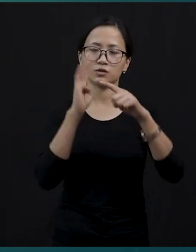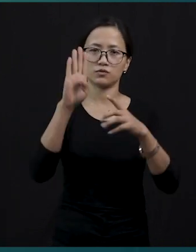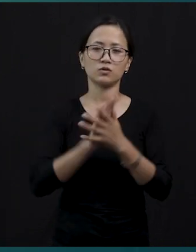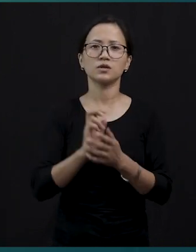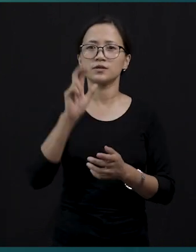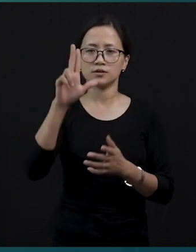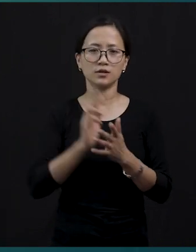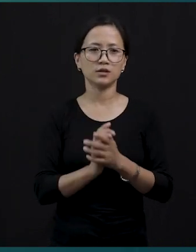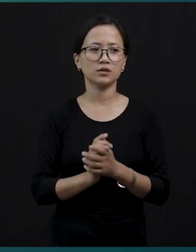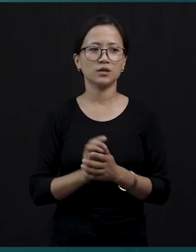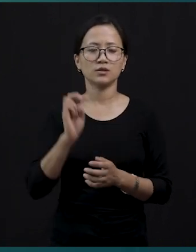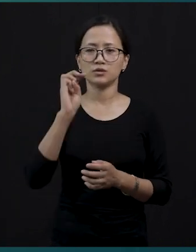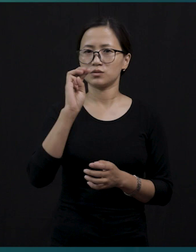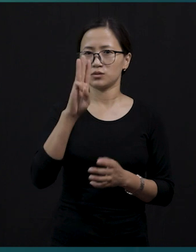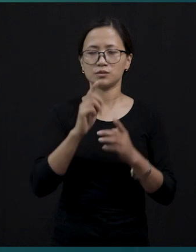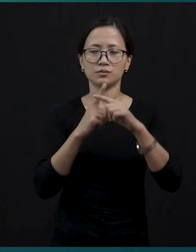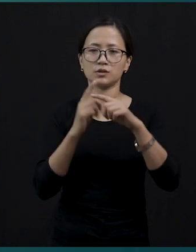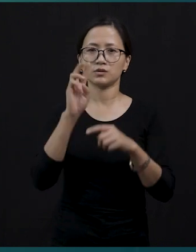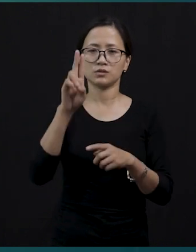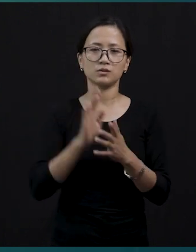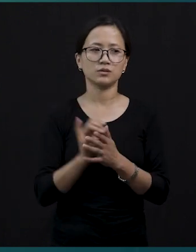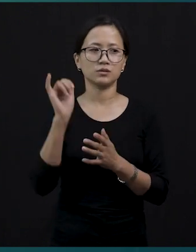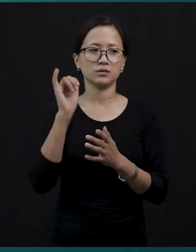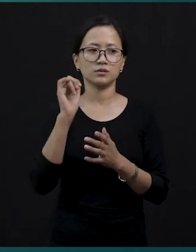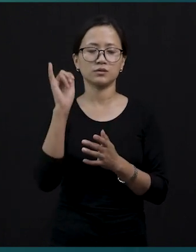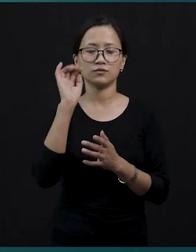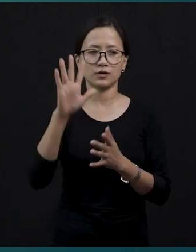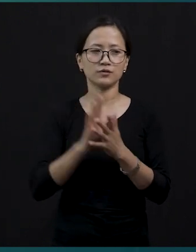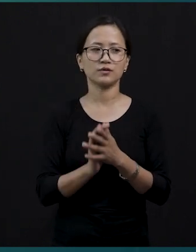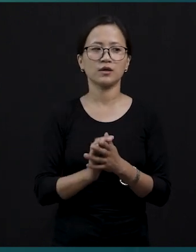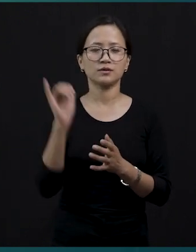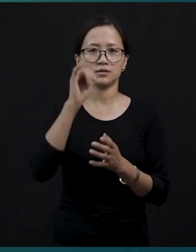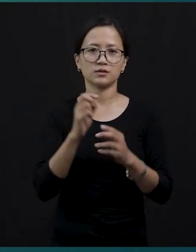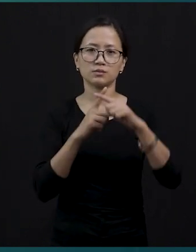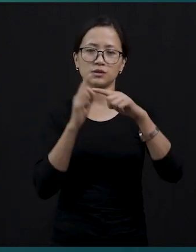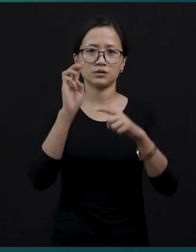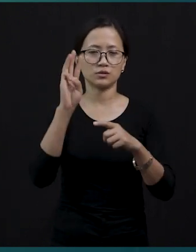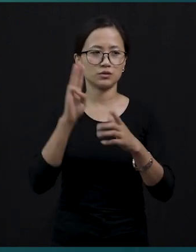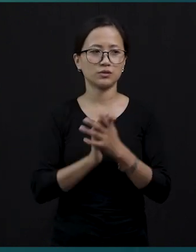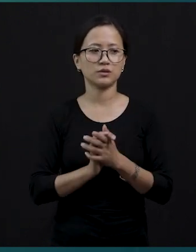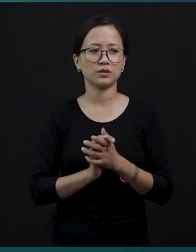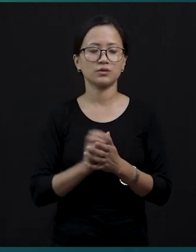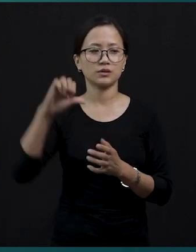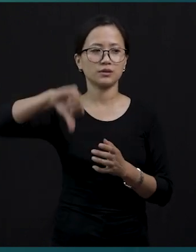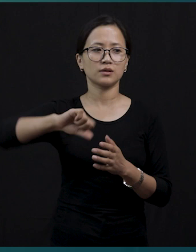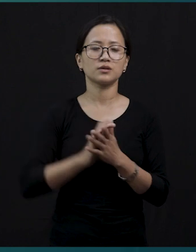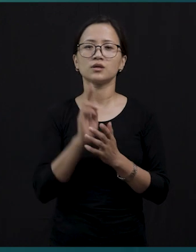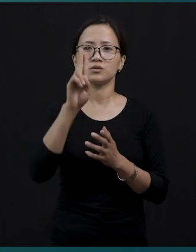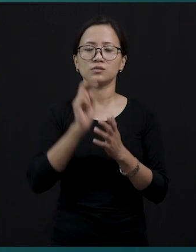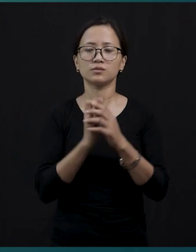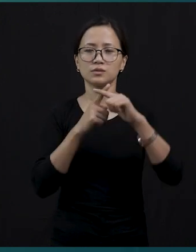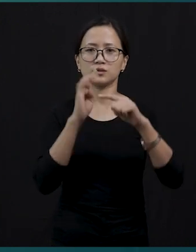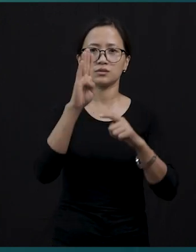3 plus 2, you get 5. You have 6 plus 3, you get 9. You have 2 plus 3. What you'll get,